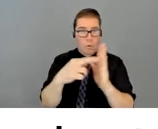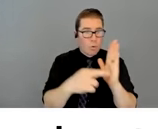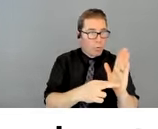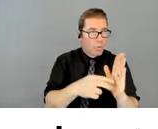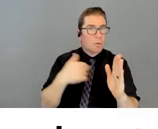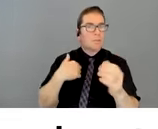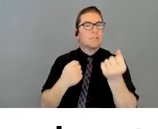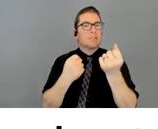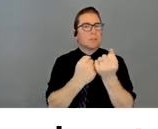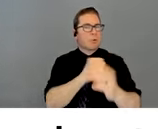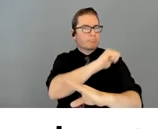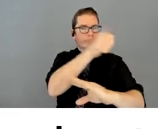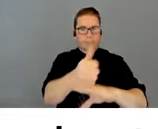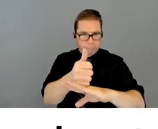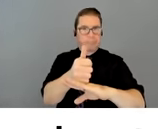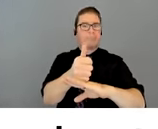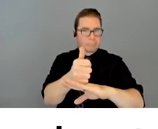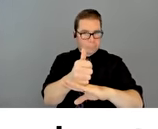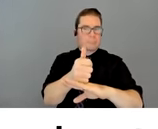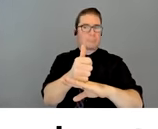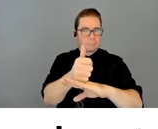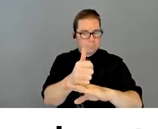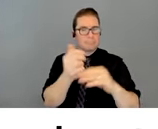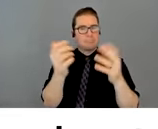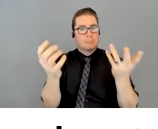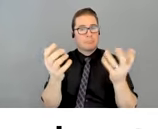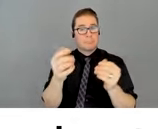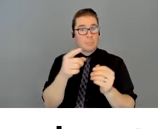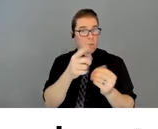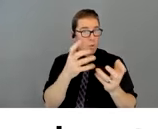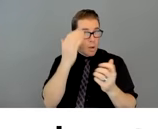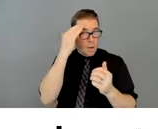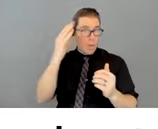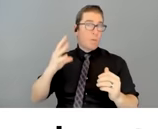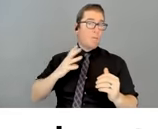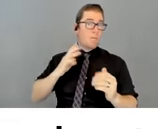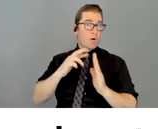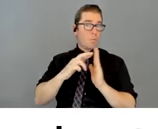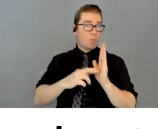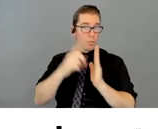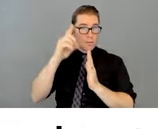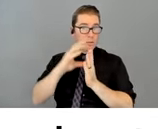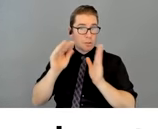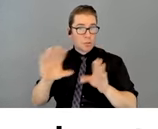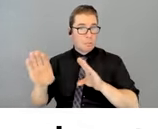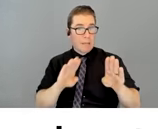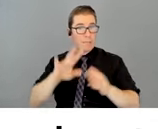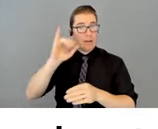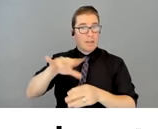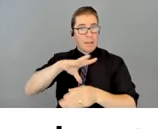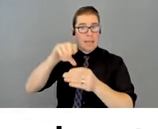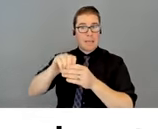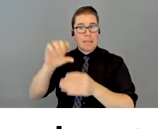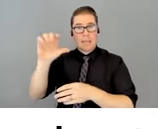a If you want to know the formal rules at FCC for student behavior, it's in ARs or